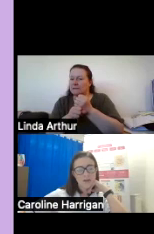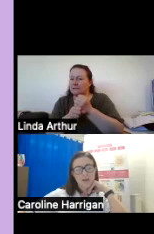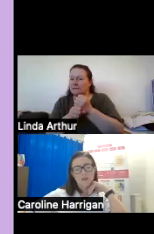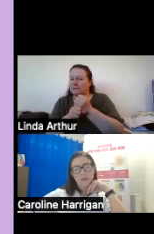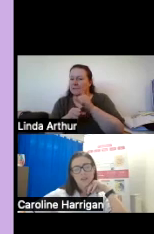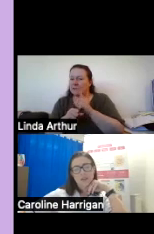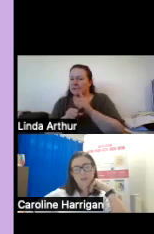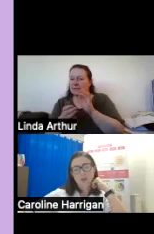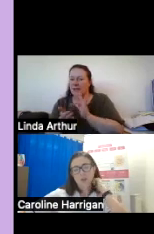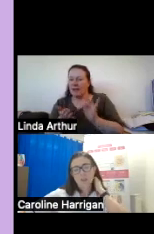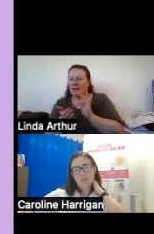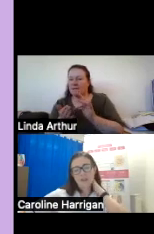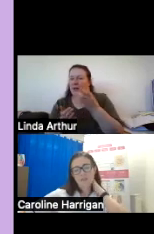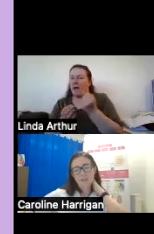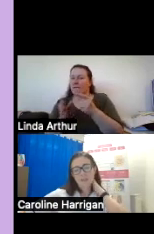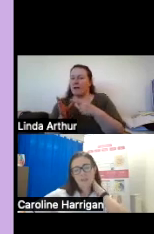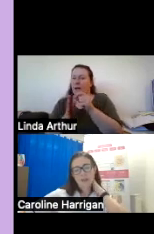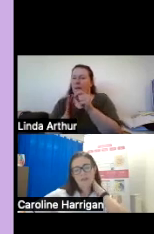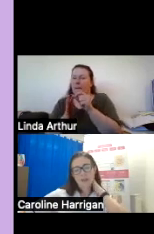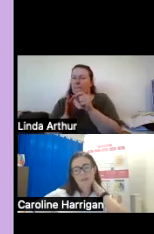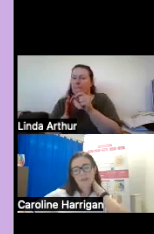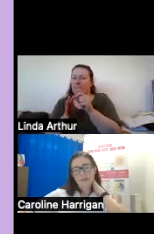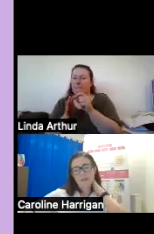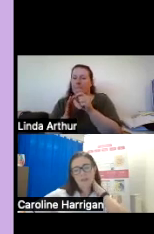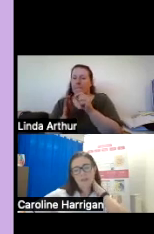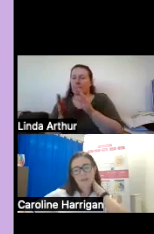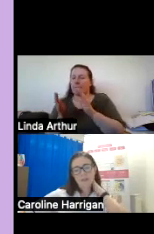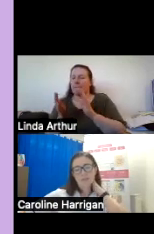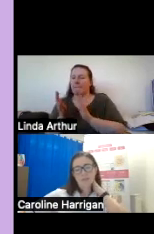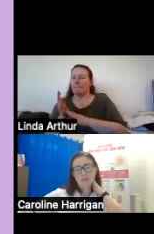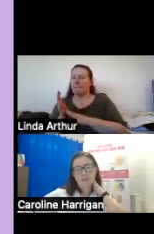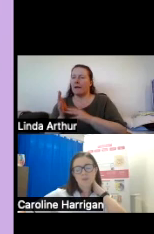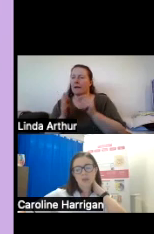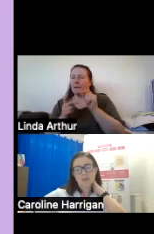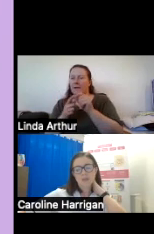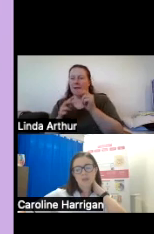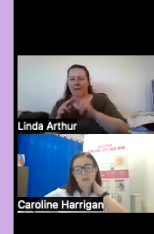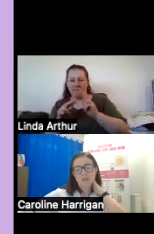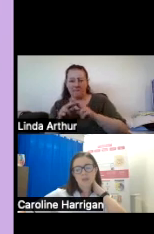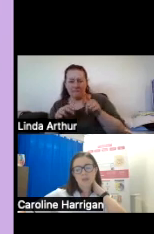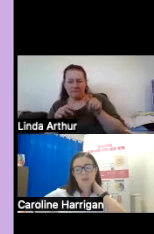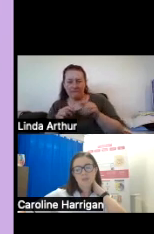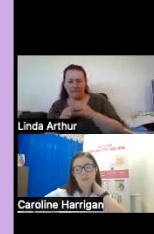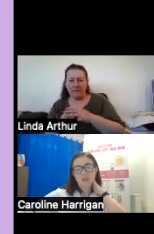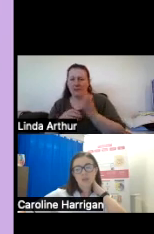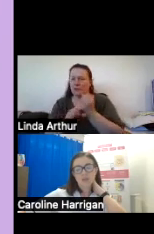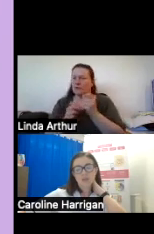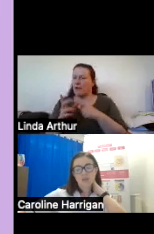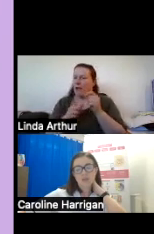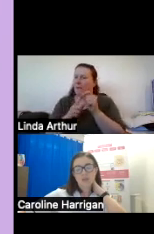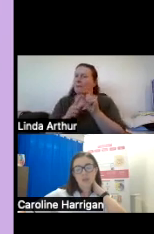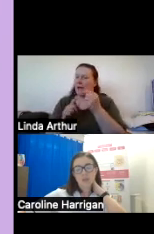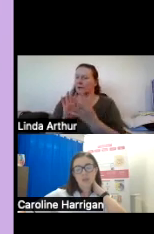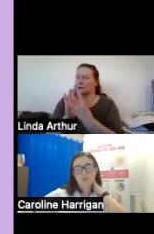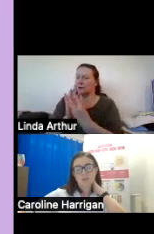there. There is an app called this my PFF or that Squeezy app, is just an app that you can